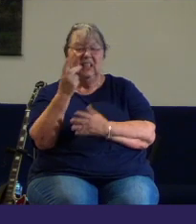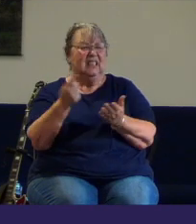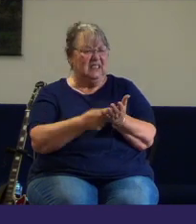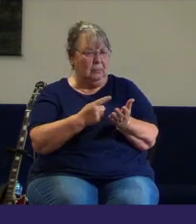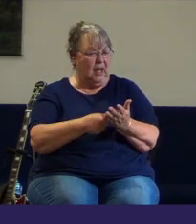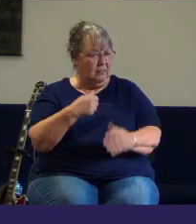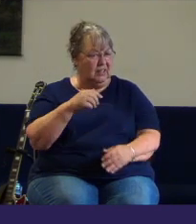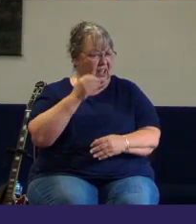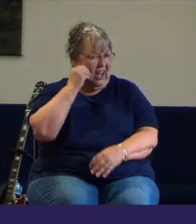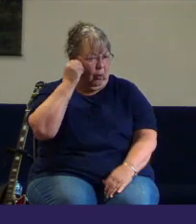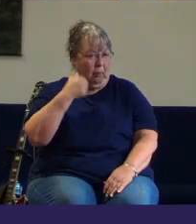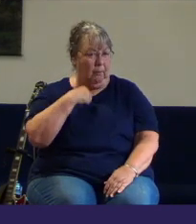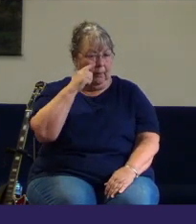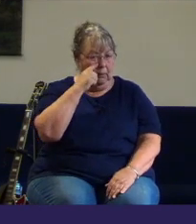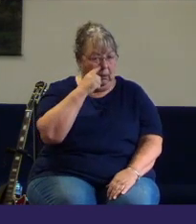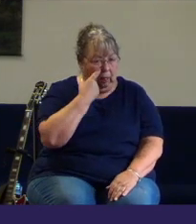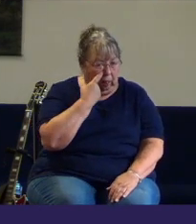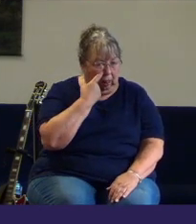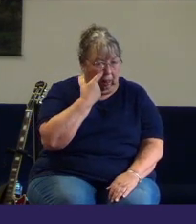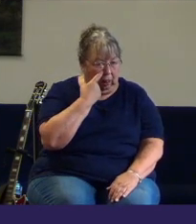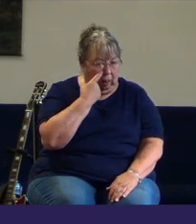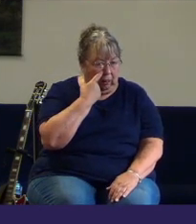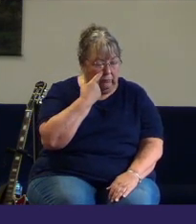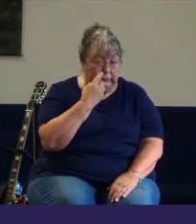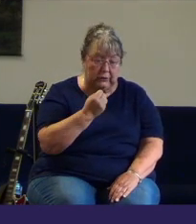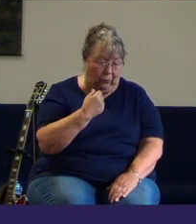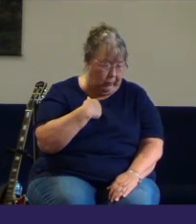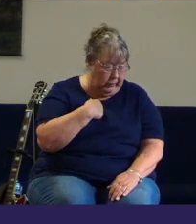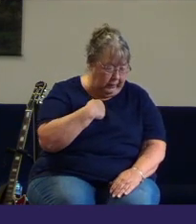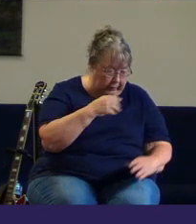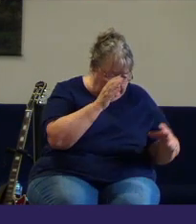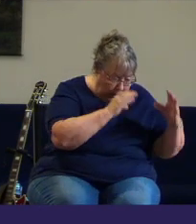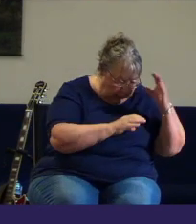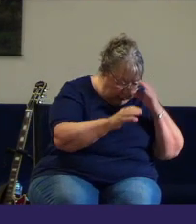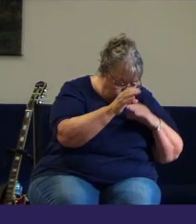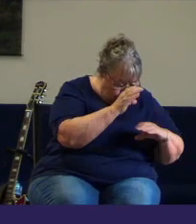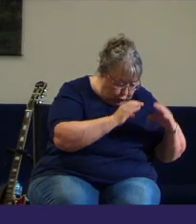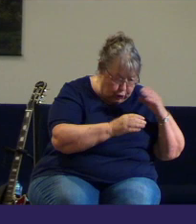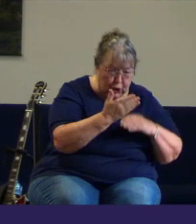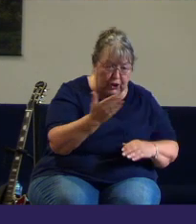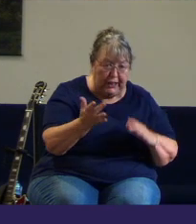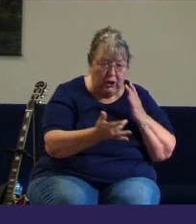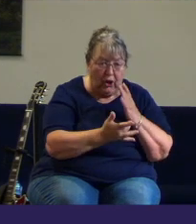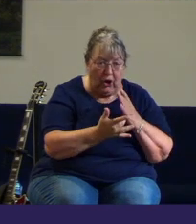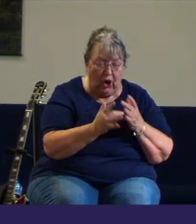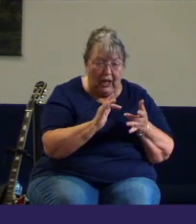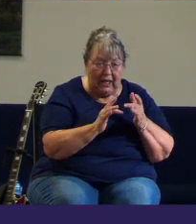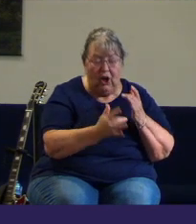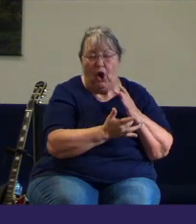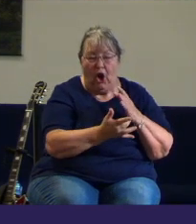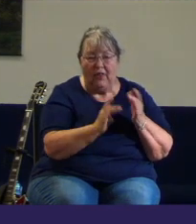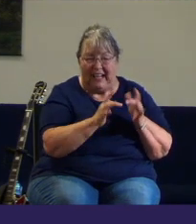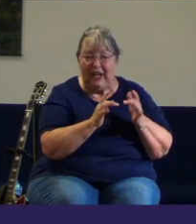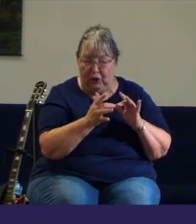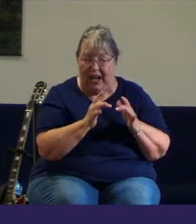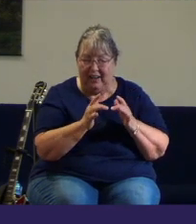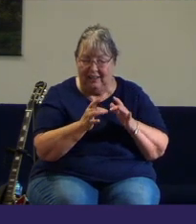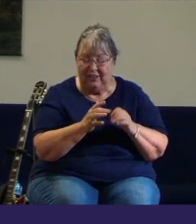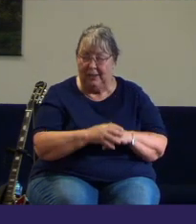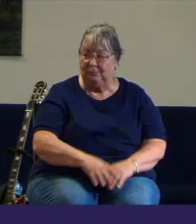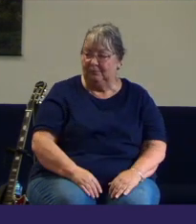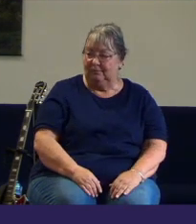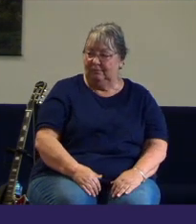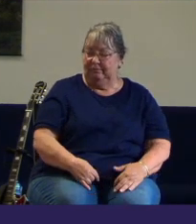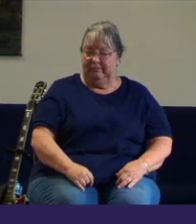bored at home and I just look up things, you know. Mike knows what that's all about, you know. So we're praying a lot for Mike. But keep me in prayer too. I look up different